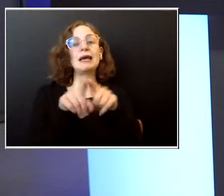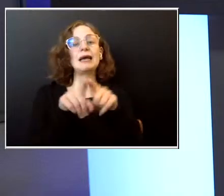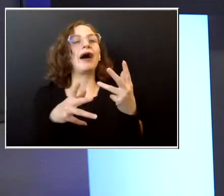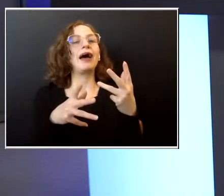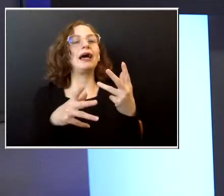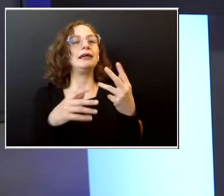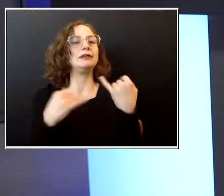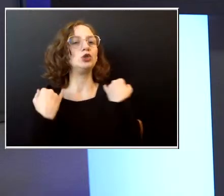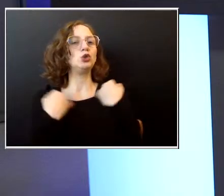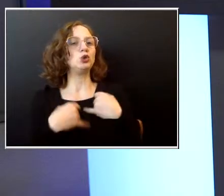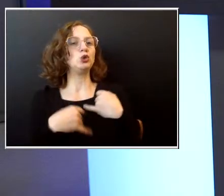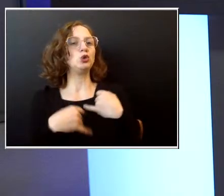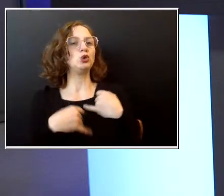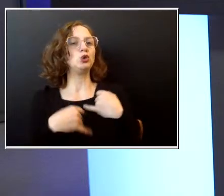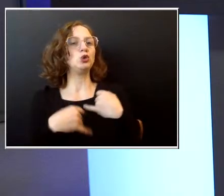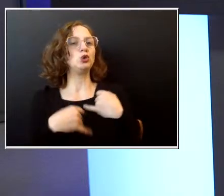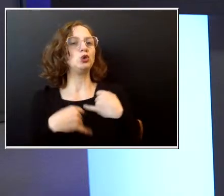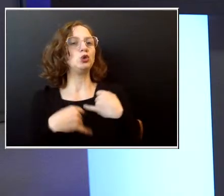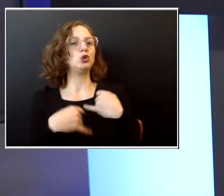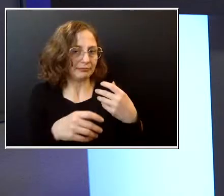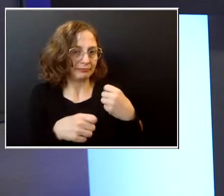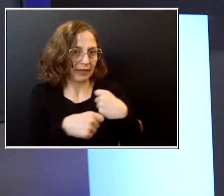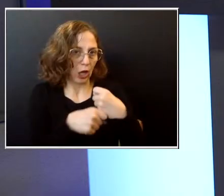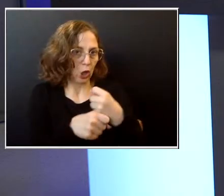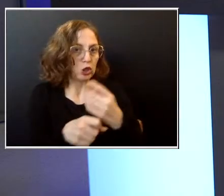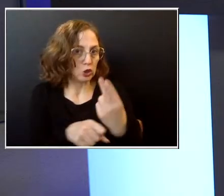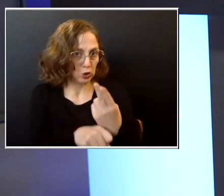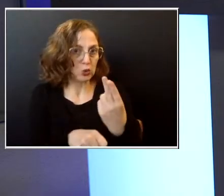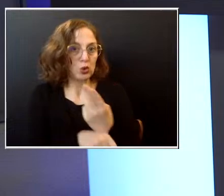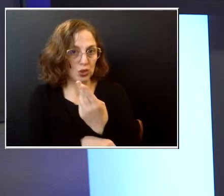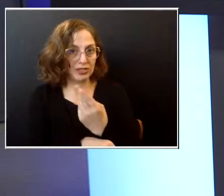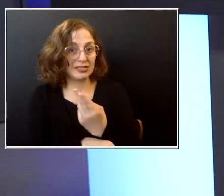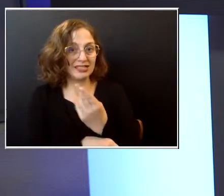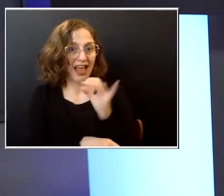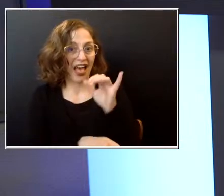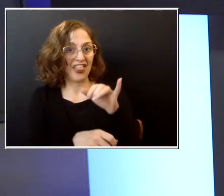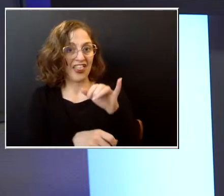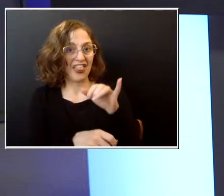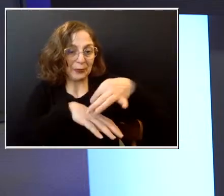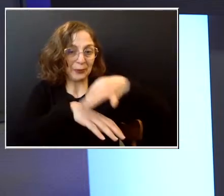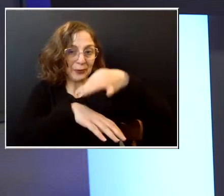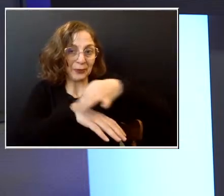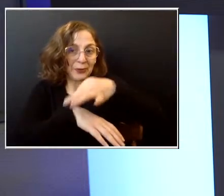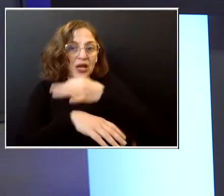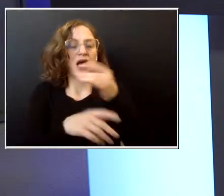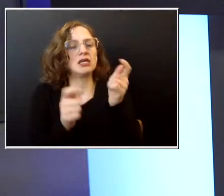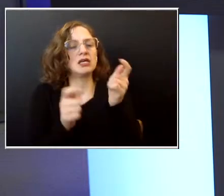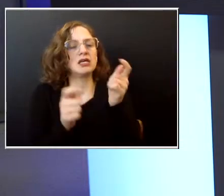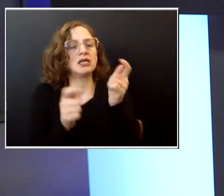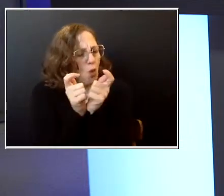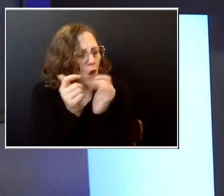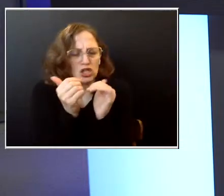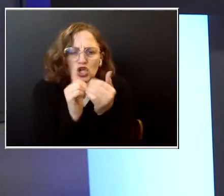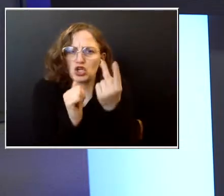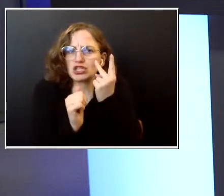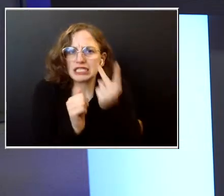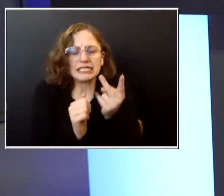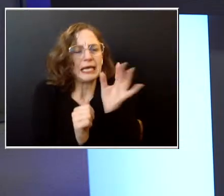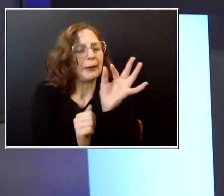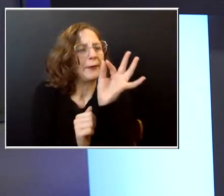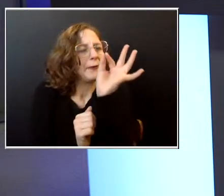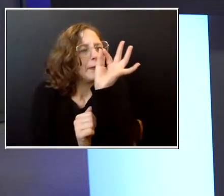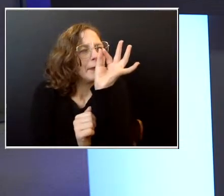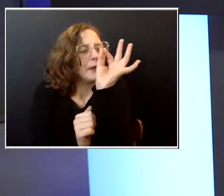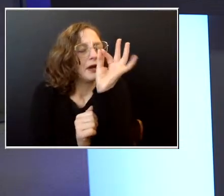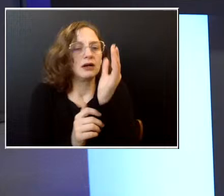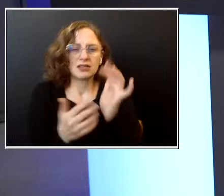And the suture is very small. It's hard to see with the naked eye. You can kind of hold it up in the light and see it. So how are you seeing it when you're